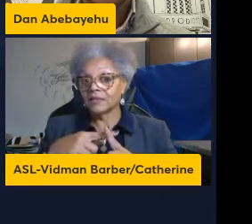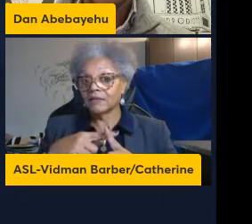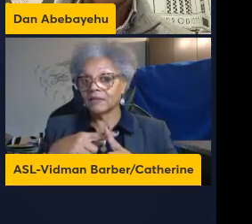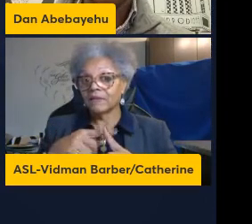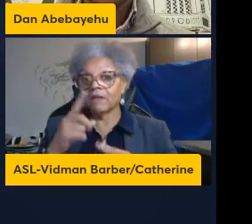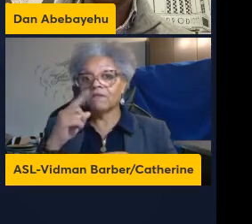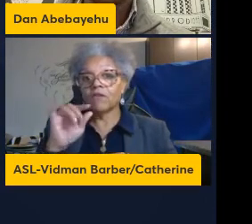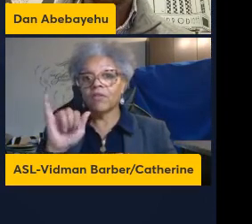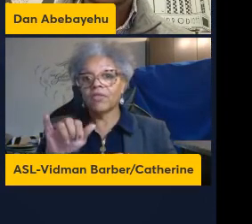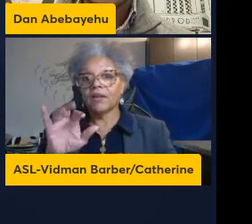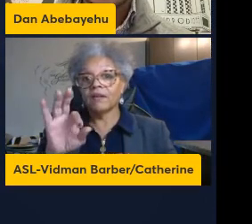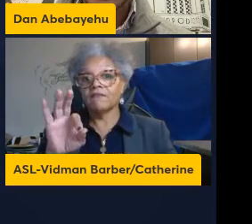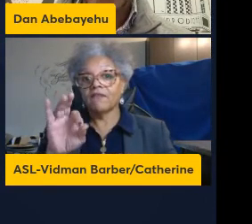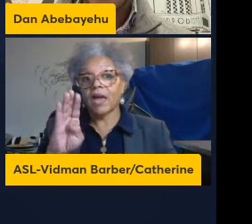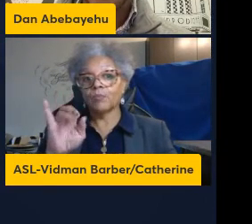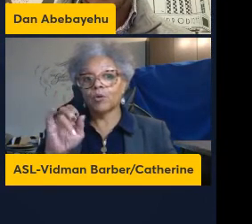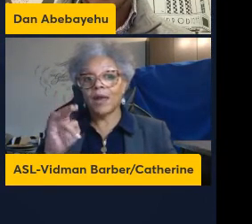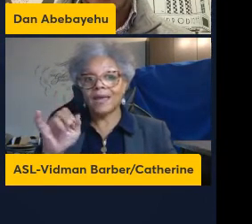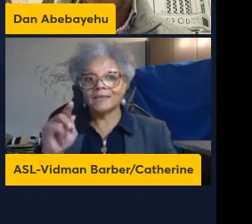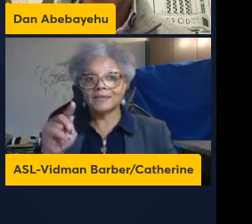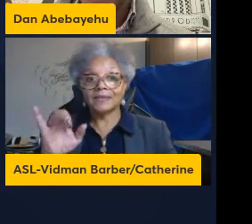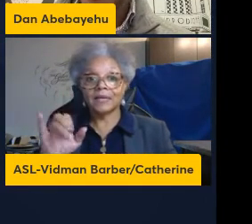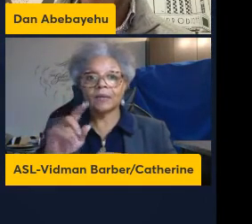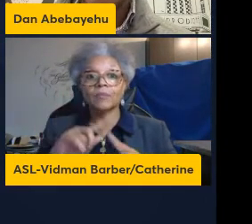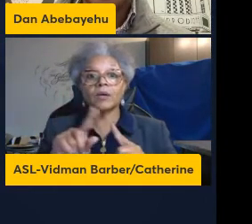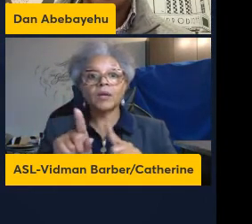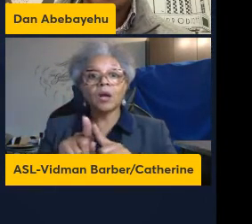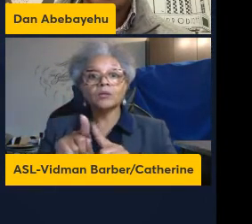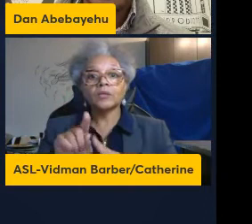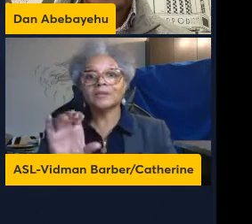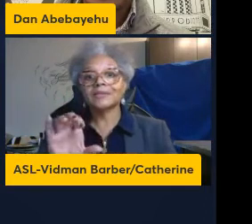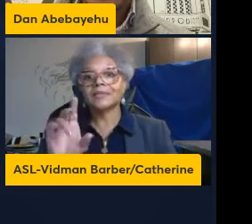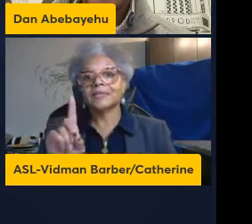marker, but also CD90 or Thy1 negative.